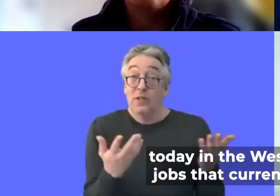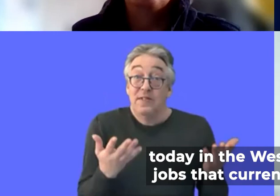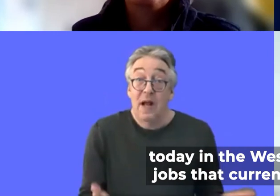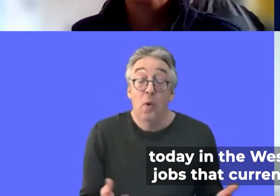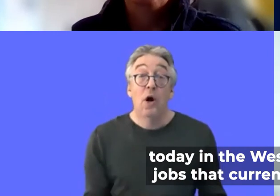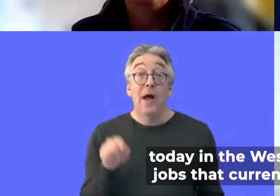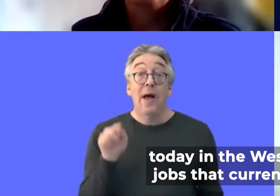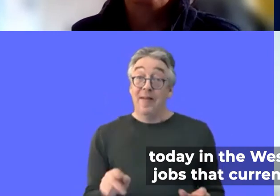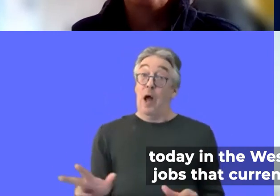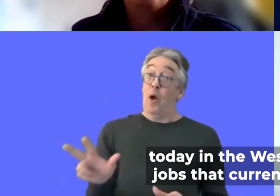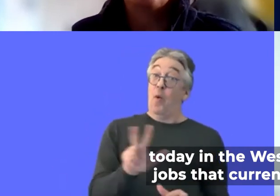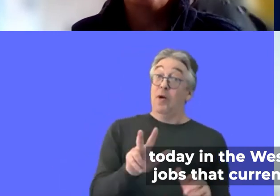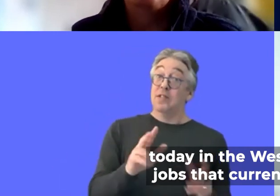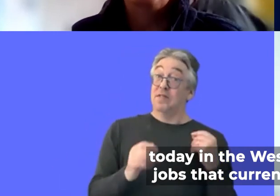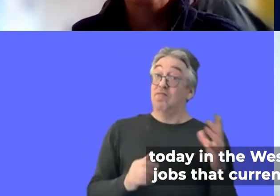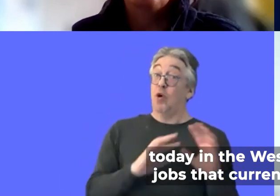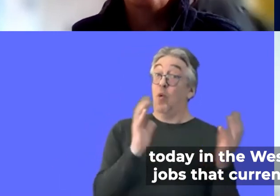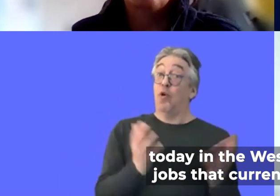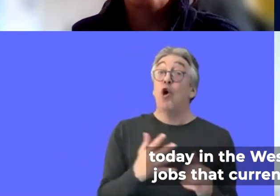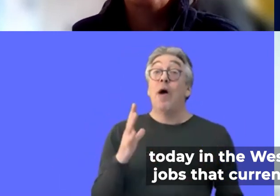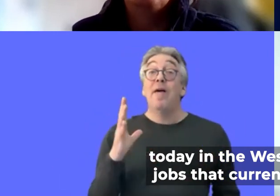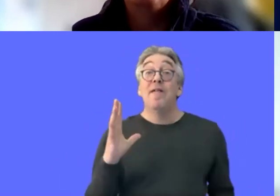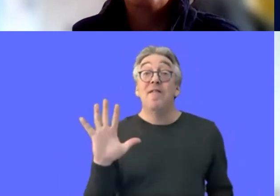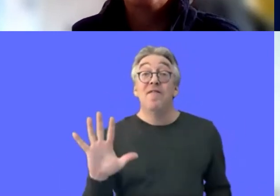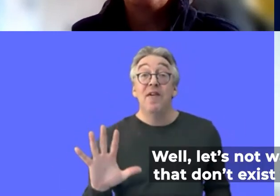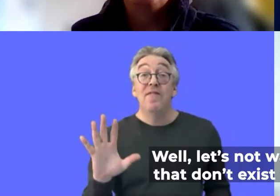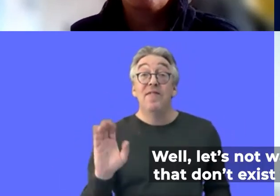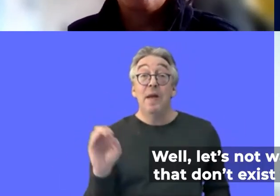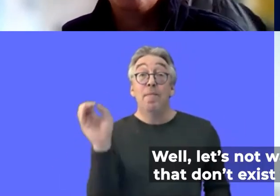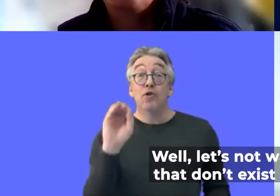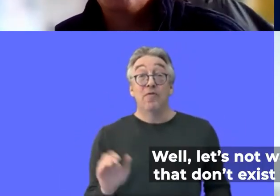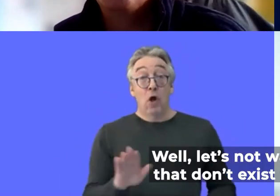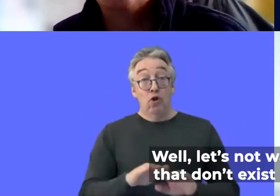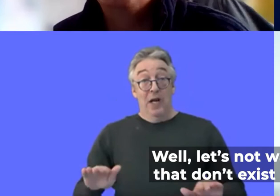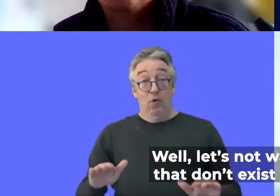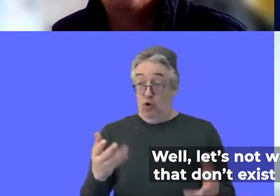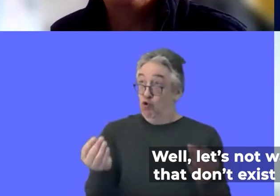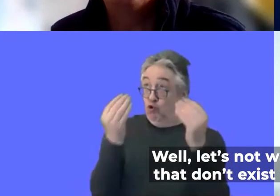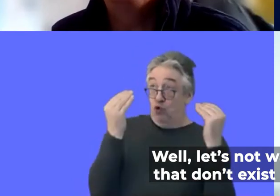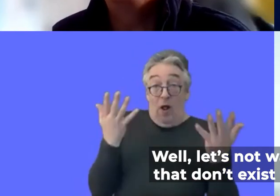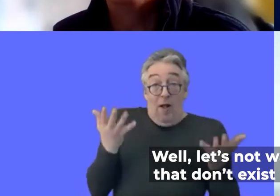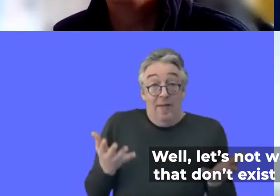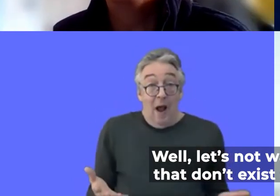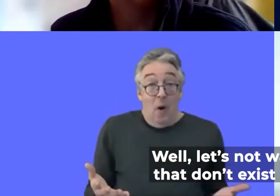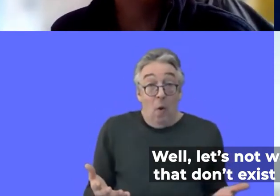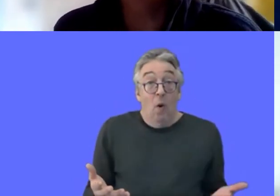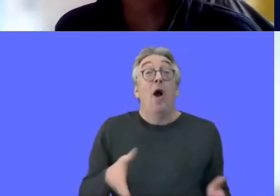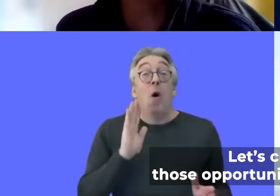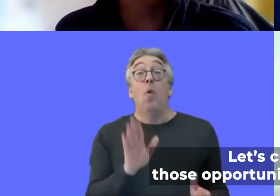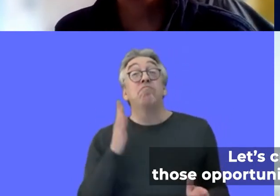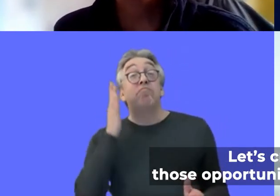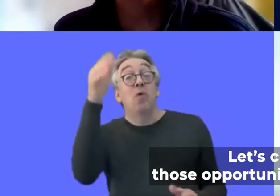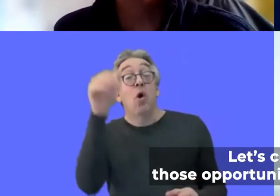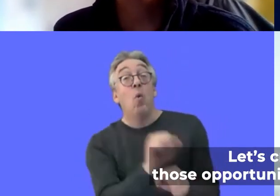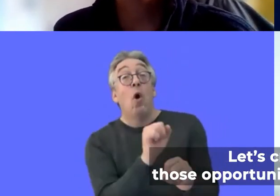the West will be doing jobs that currently don't exist. Well, let's not wait for the jobs that don't exist to materialize.